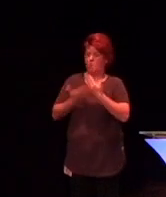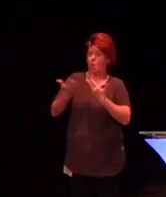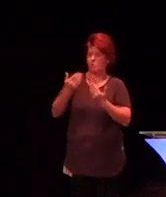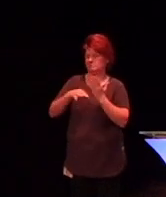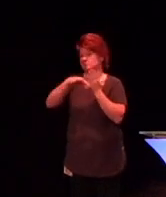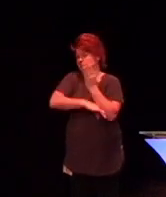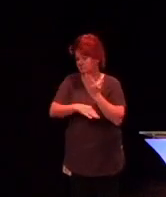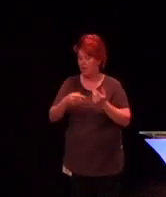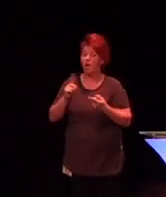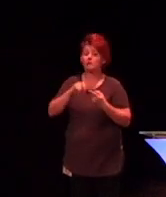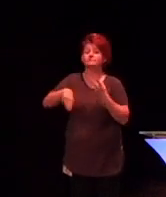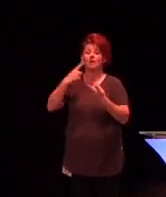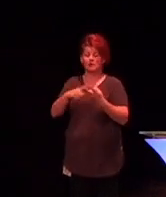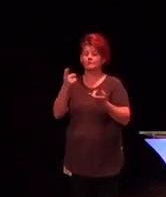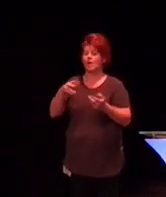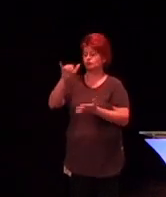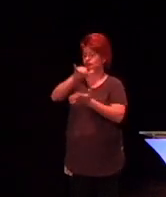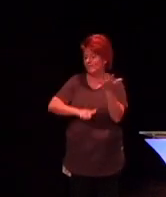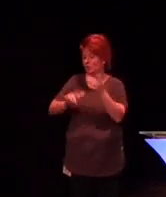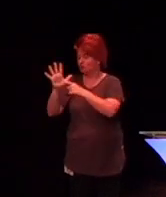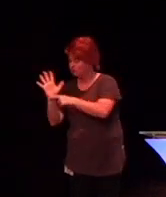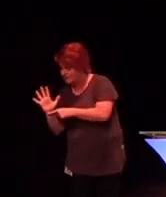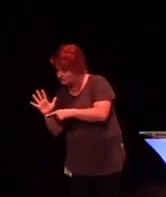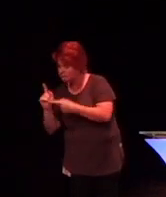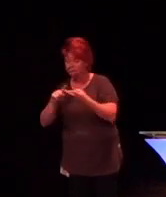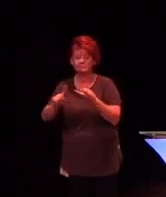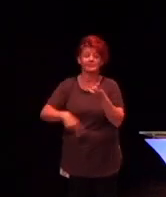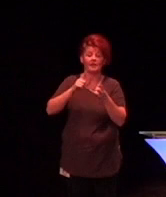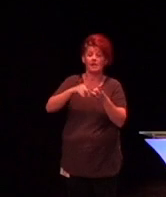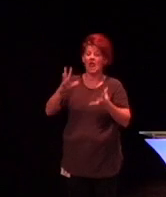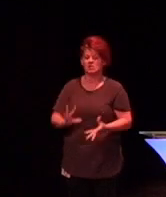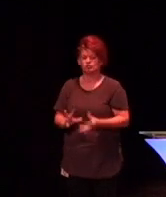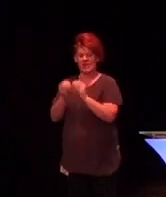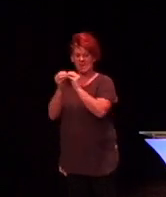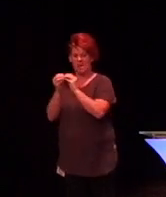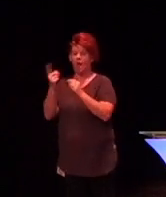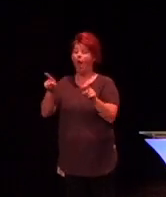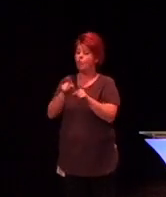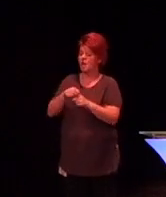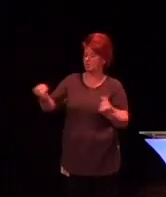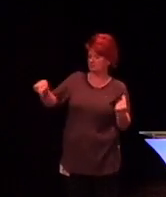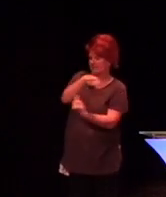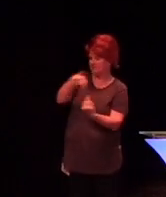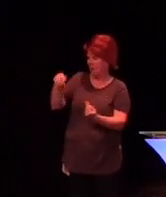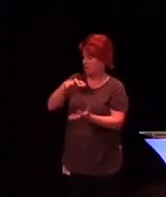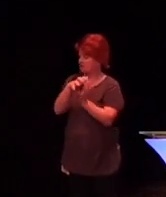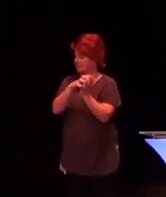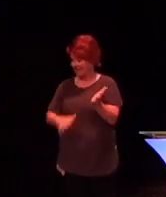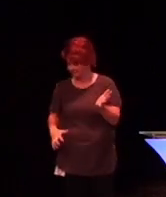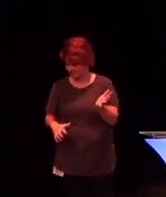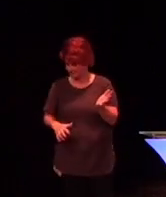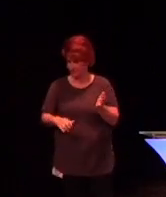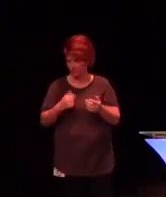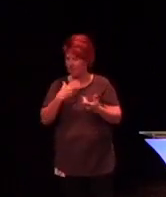theatre, like with Ramesh, and there's more in-depth areas that I could learn, things like script to screen, and also devising, and